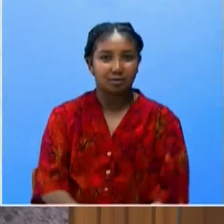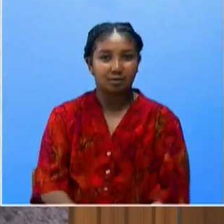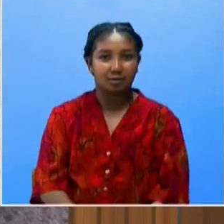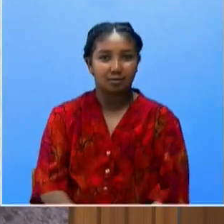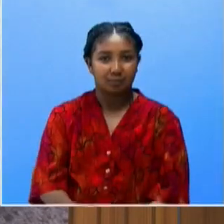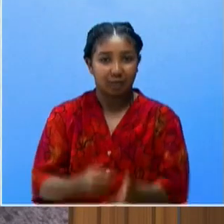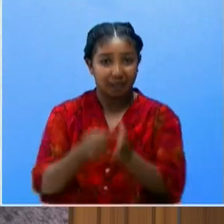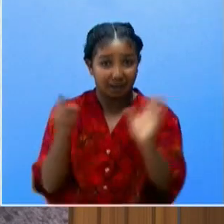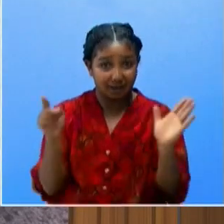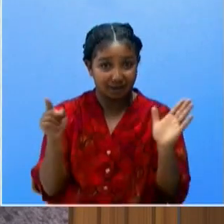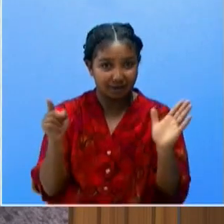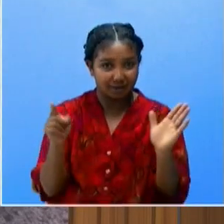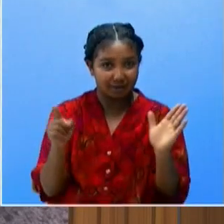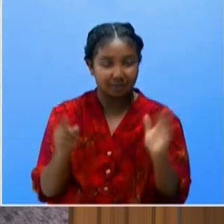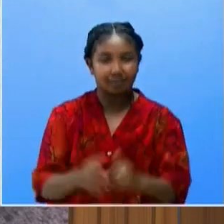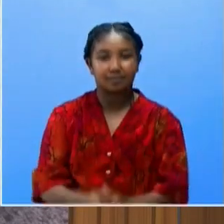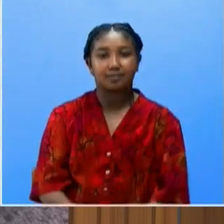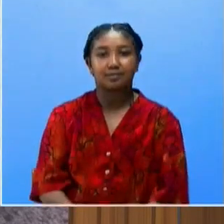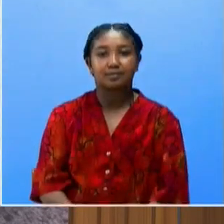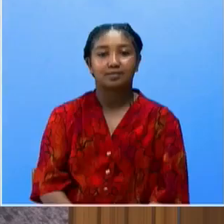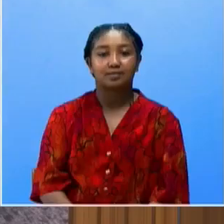Is it clear? Bravo.